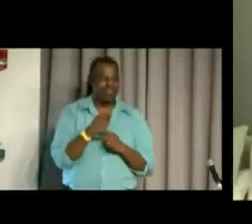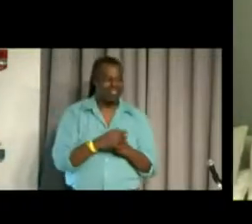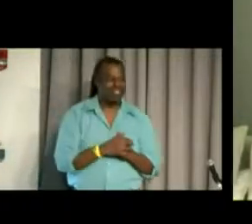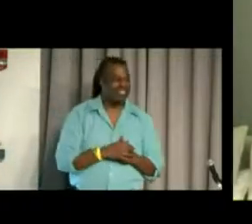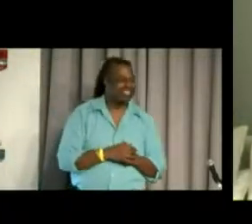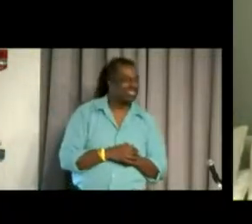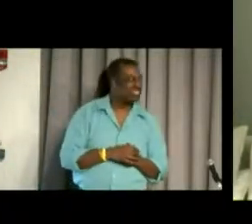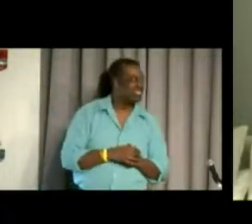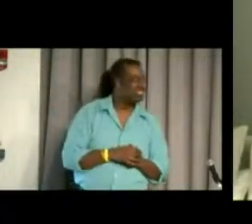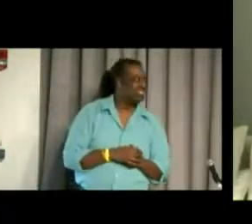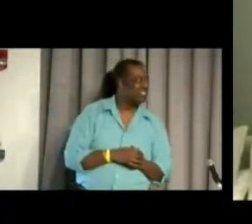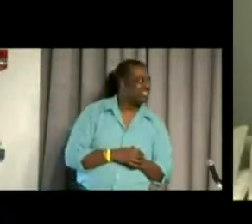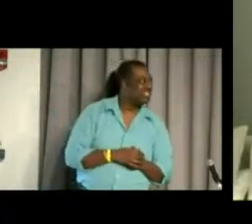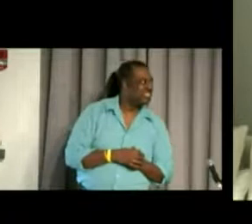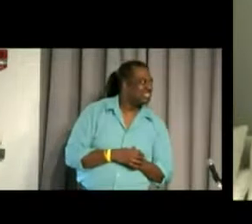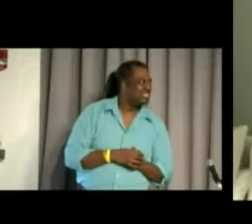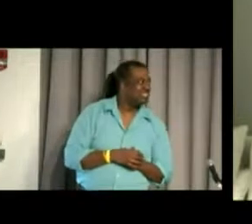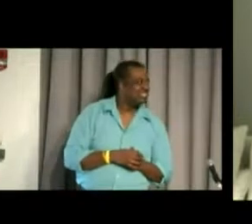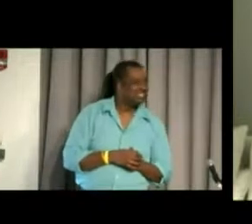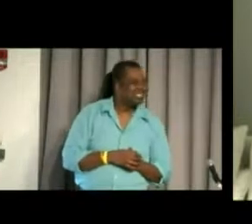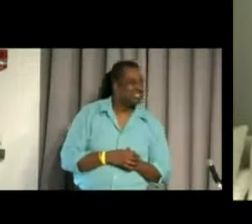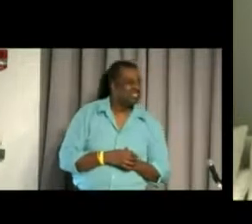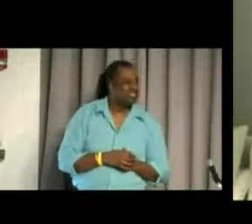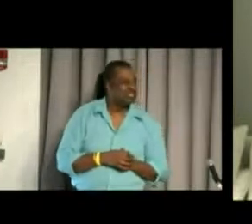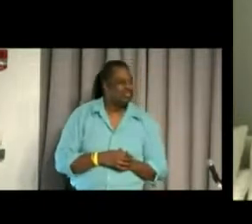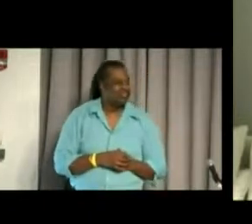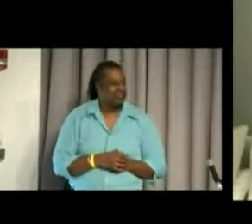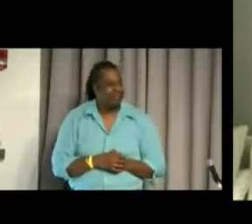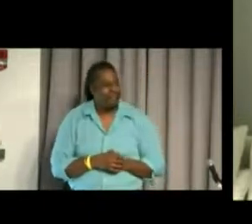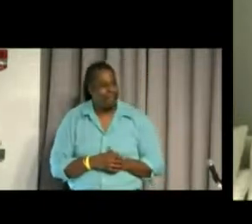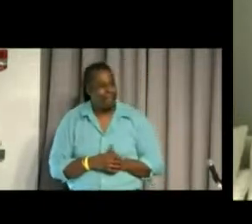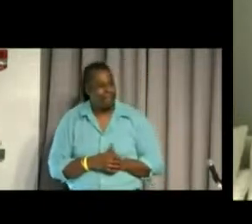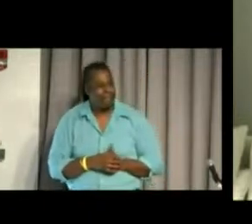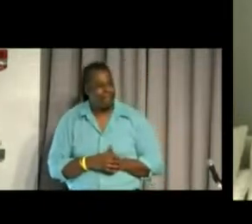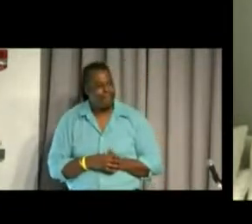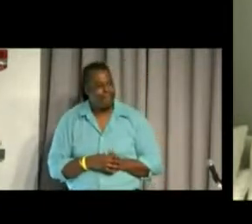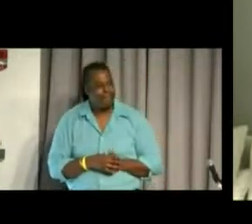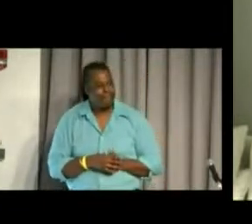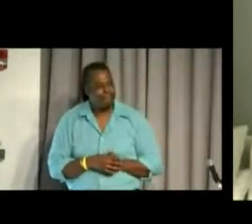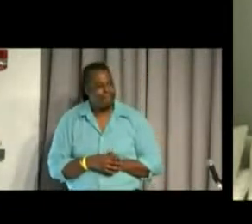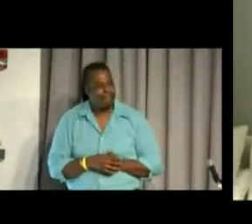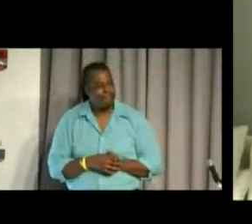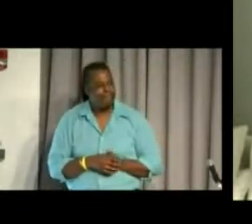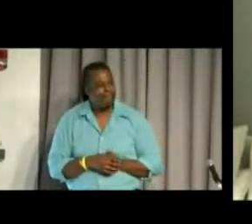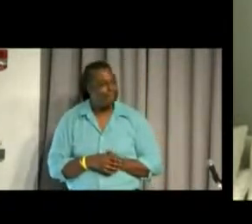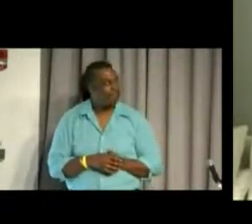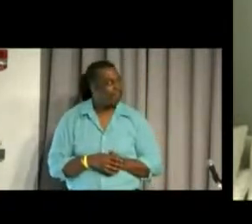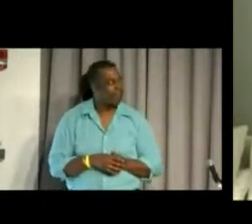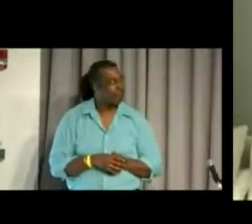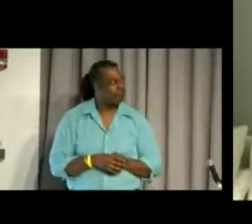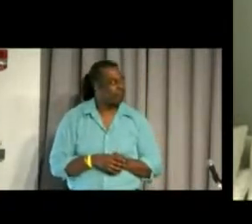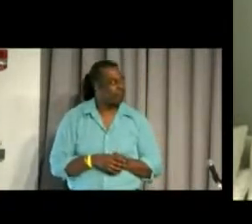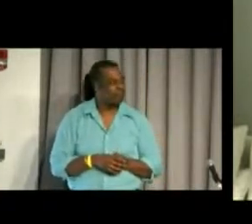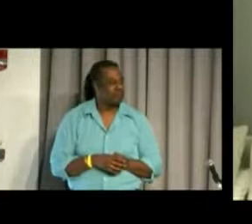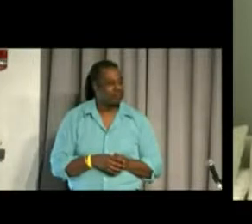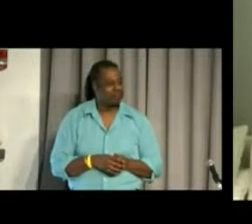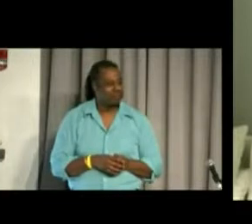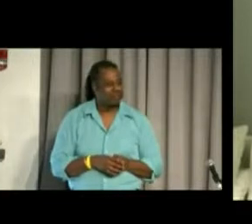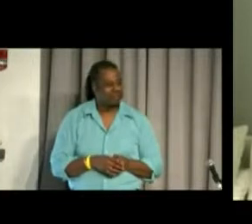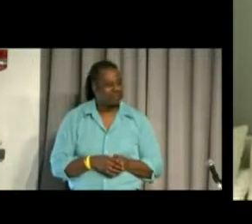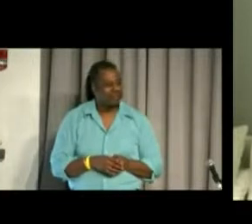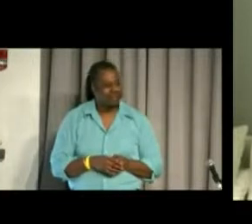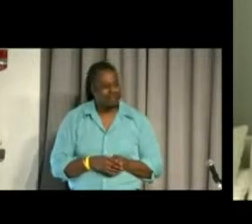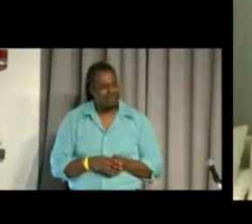Earlier, you mentioned that you were helping to volunteer and pass out water to people in need. How do you